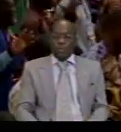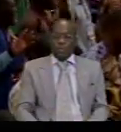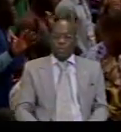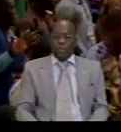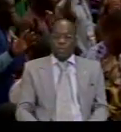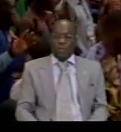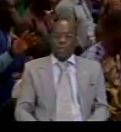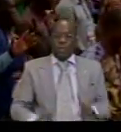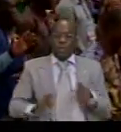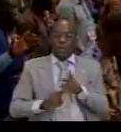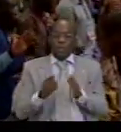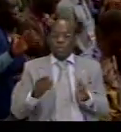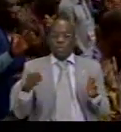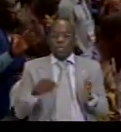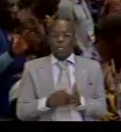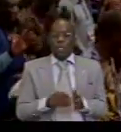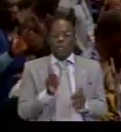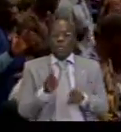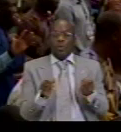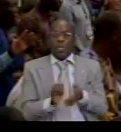Once again, those who have testimonies,